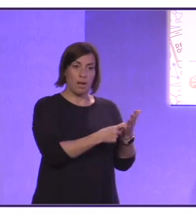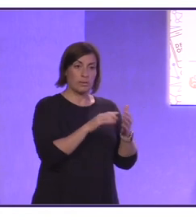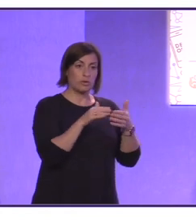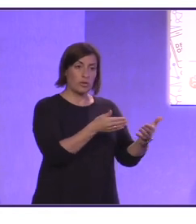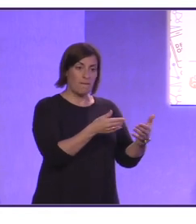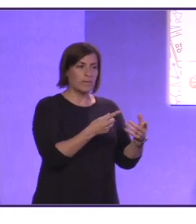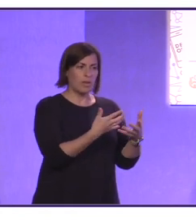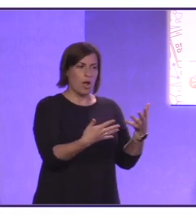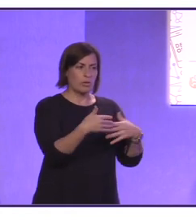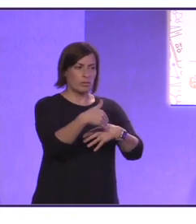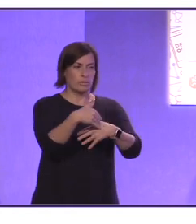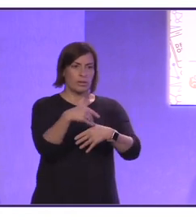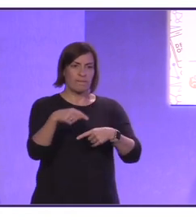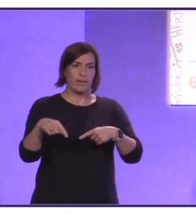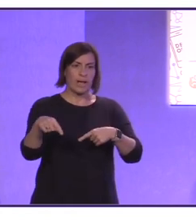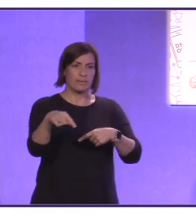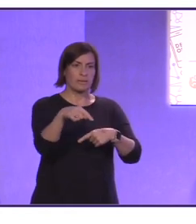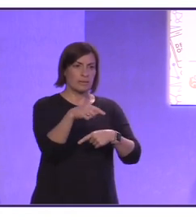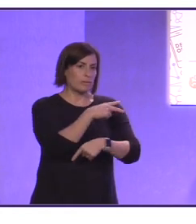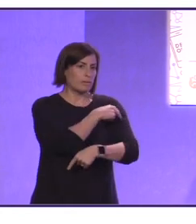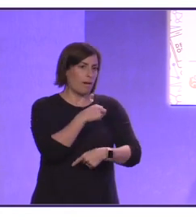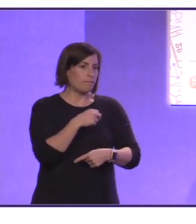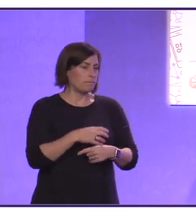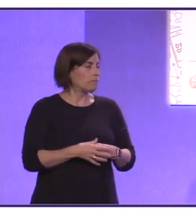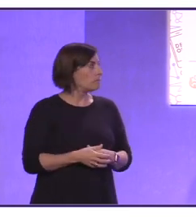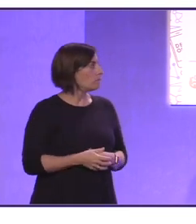a lot of harm to some members of staff.